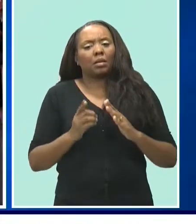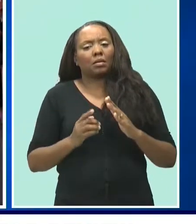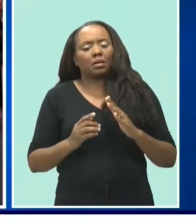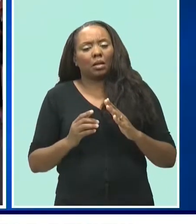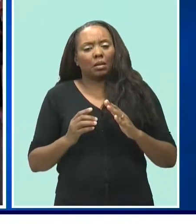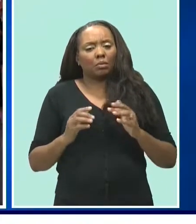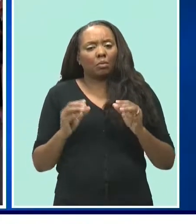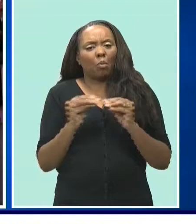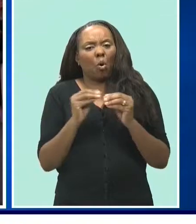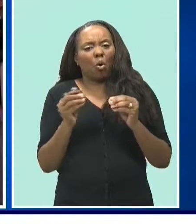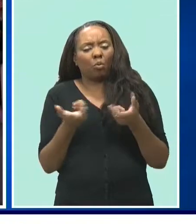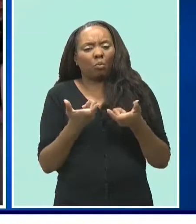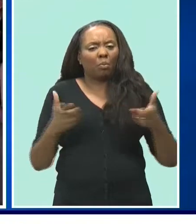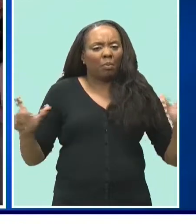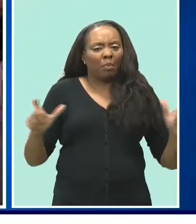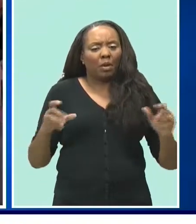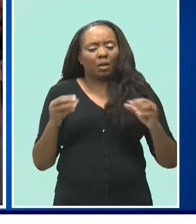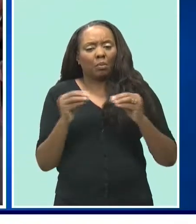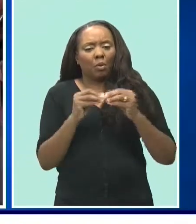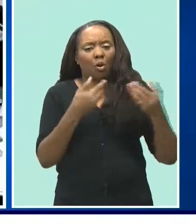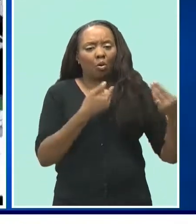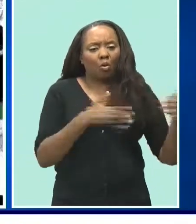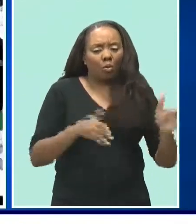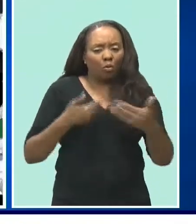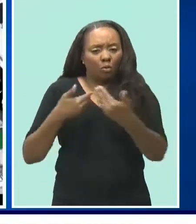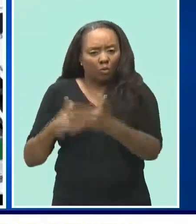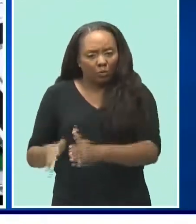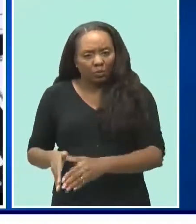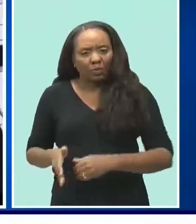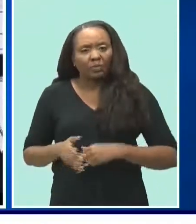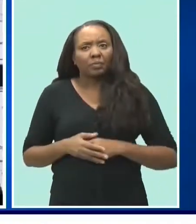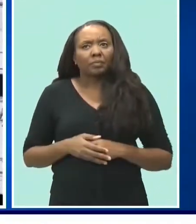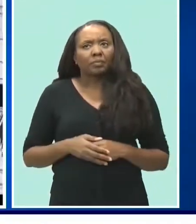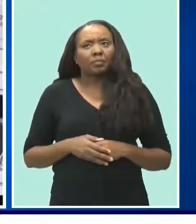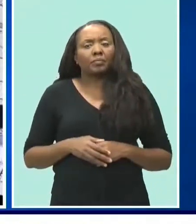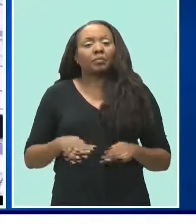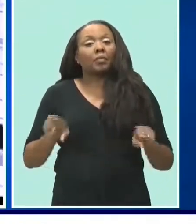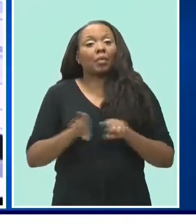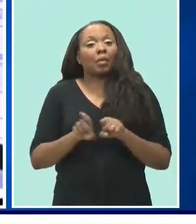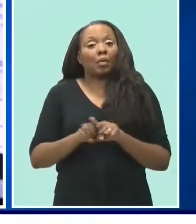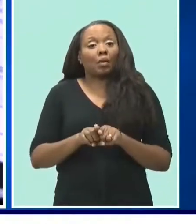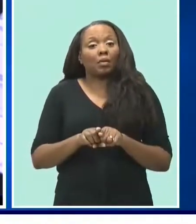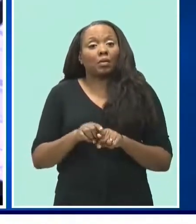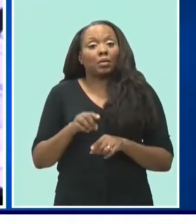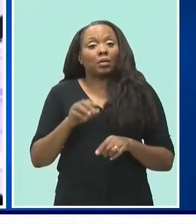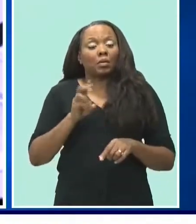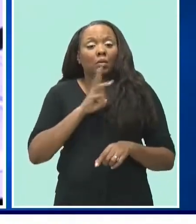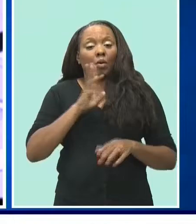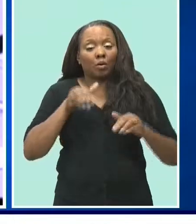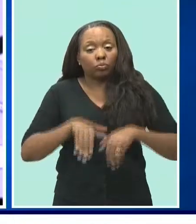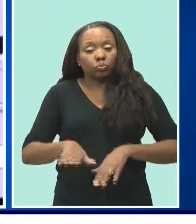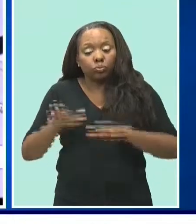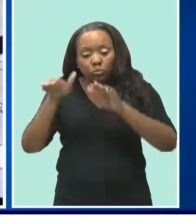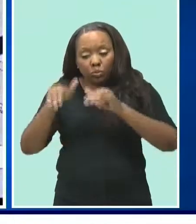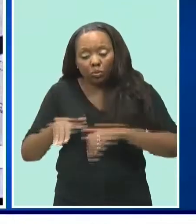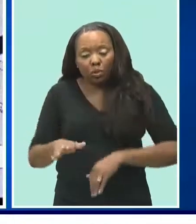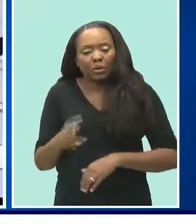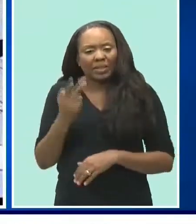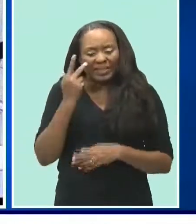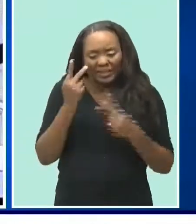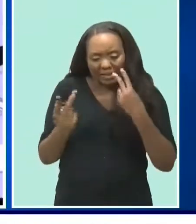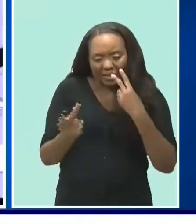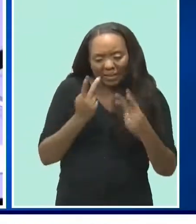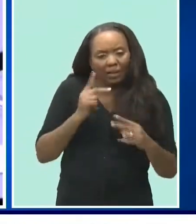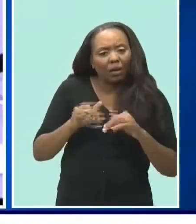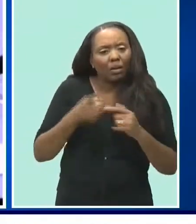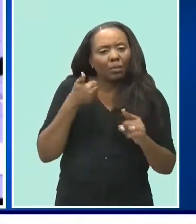hotel rooms and 40 condominiums. A marine impact assessment for the Hyatt-Ziva is still being prepared and is expected to